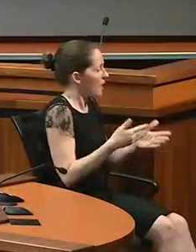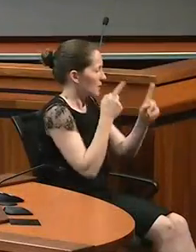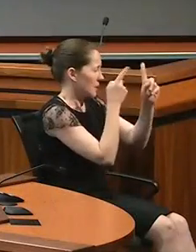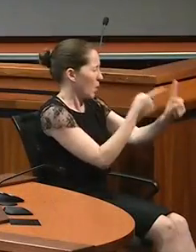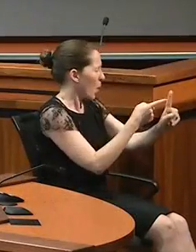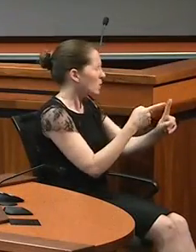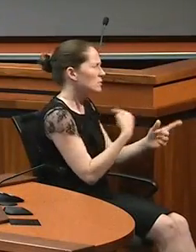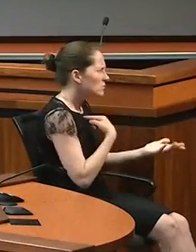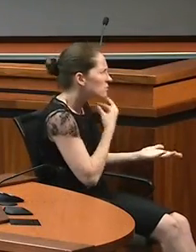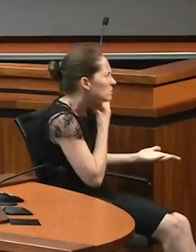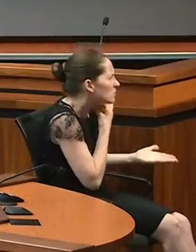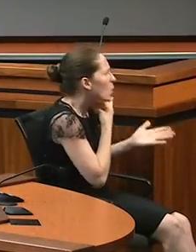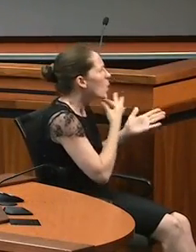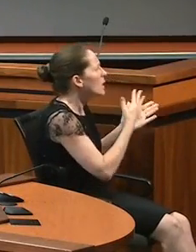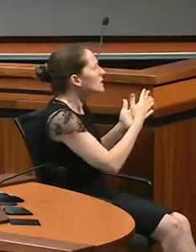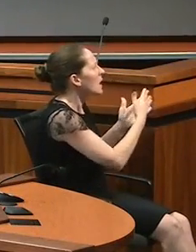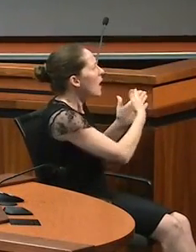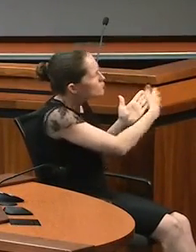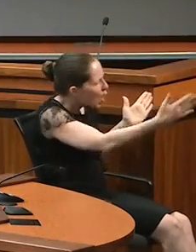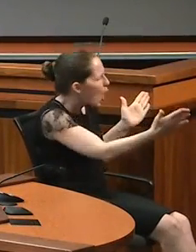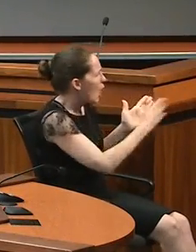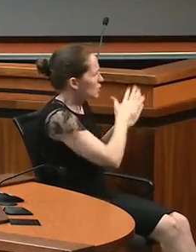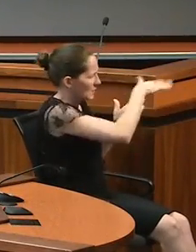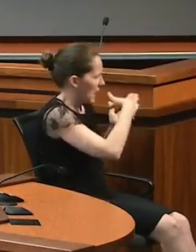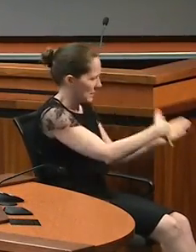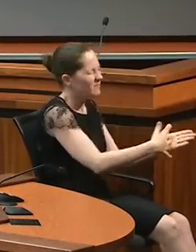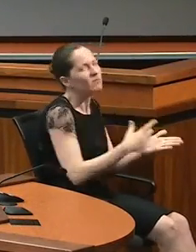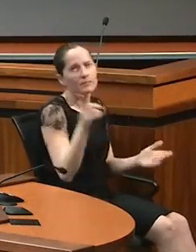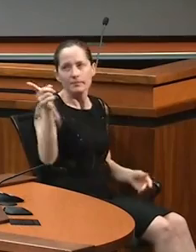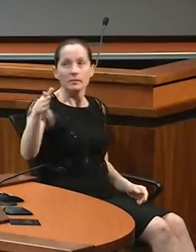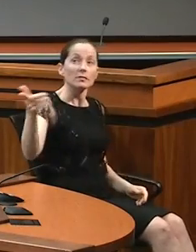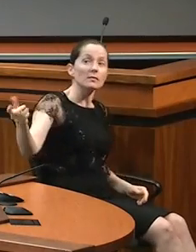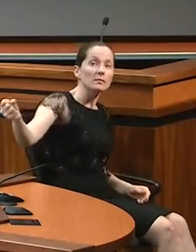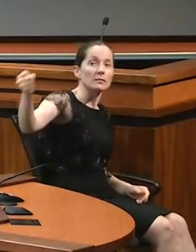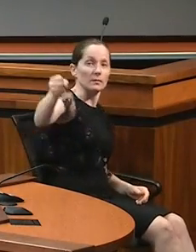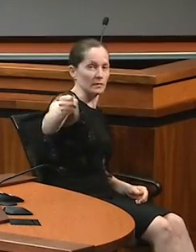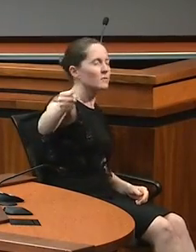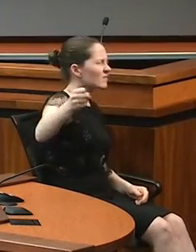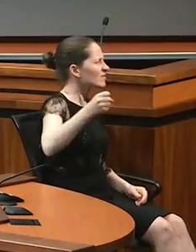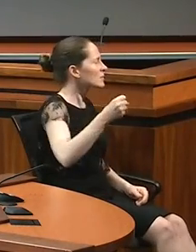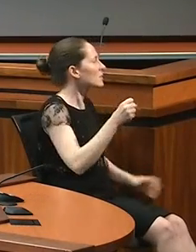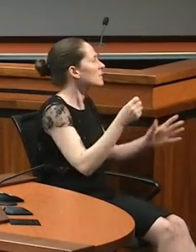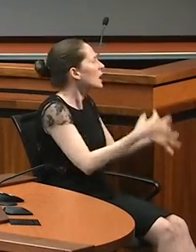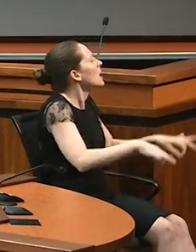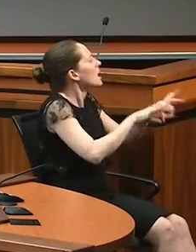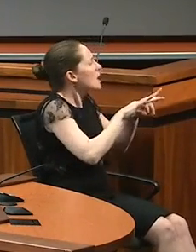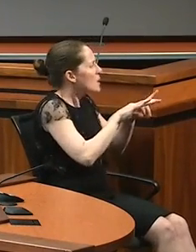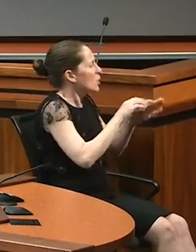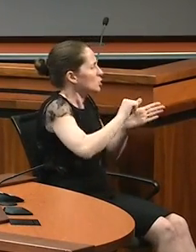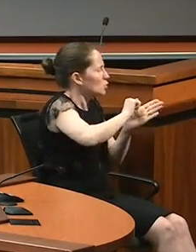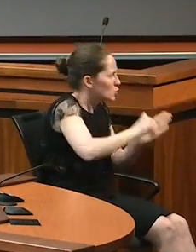important to recognize that there are two things that we're discussing tonight. One is Chris's work on the H&H study